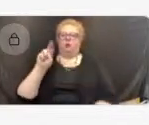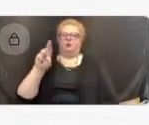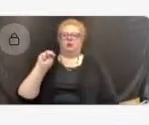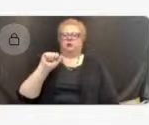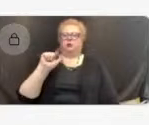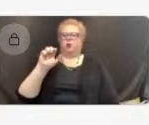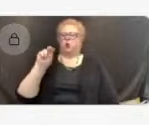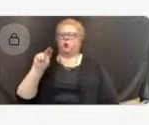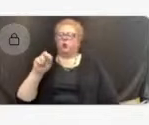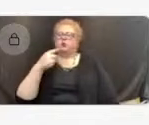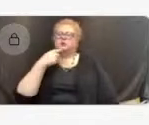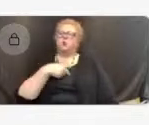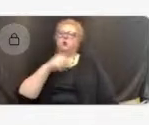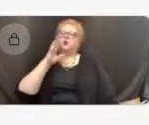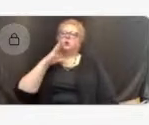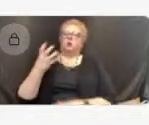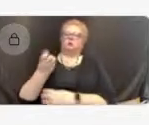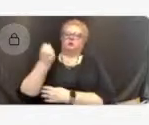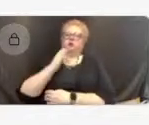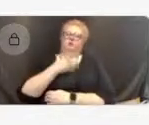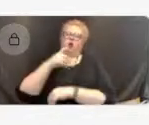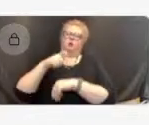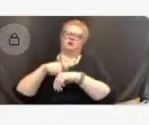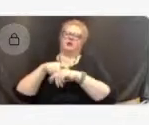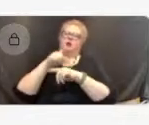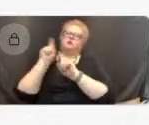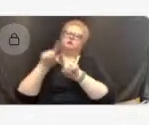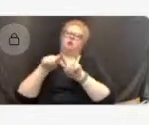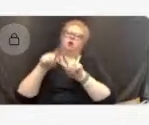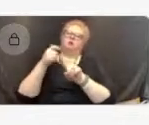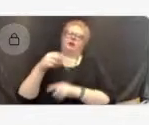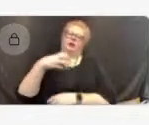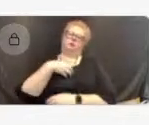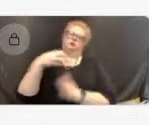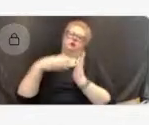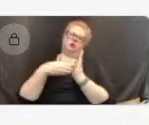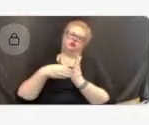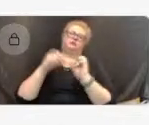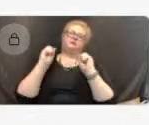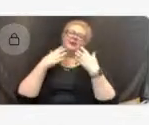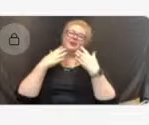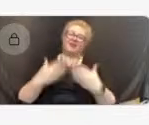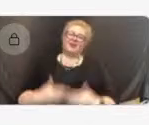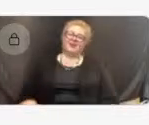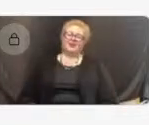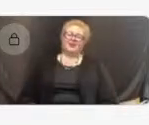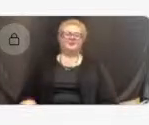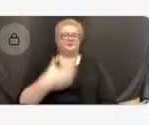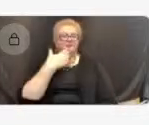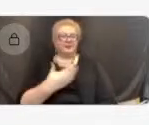our time to respond to any objections that might be lodged. Thank you. Thank you. We have 2